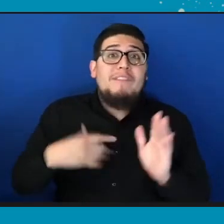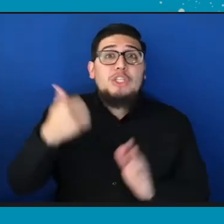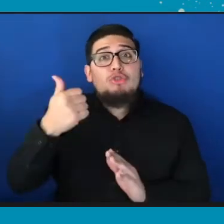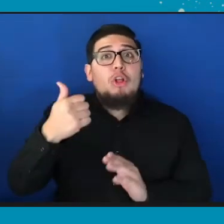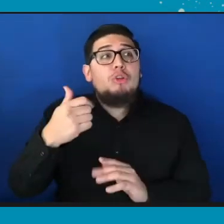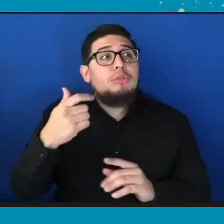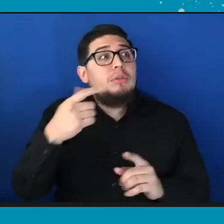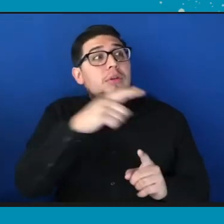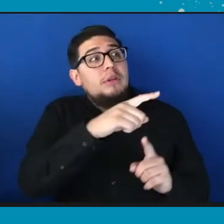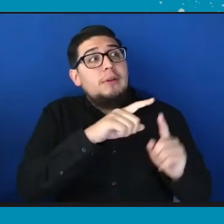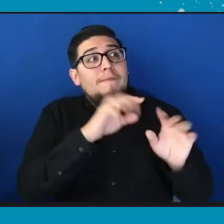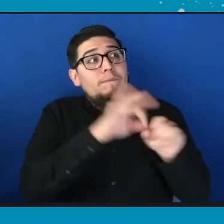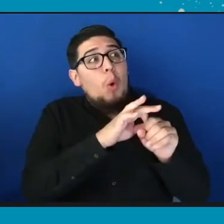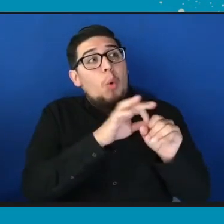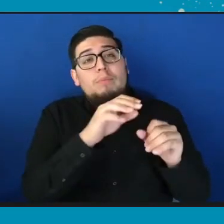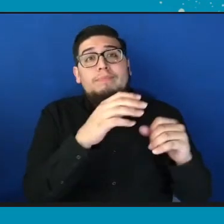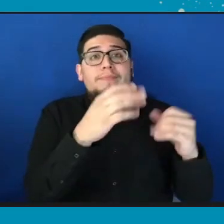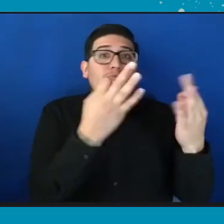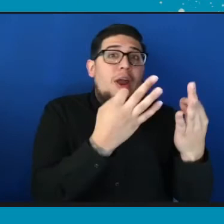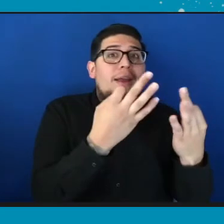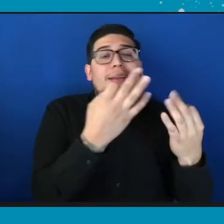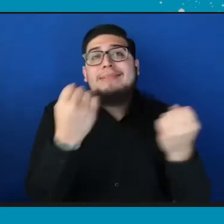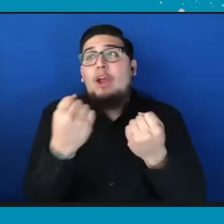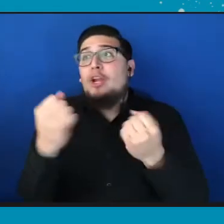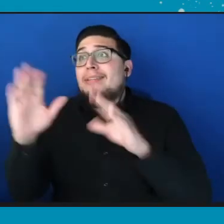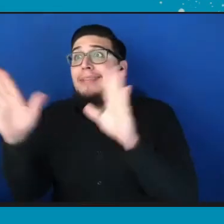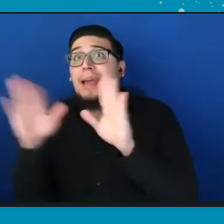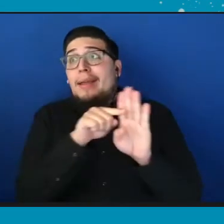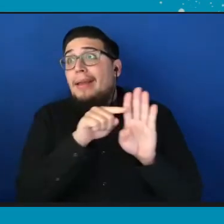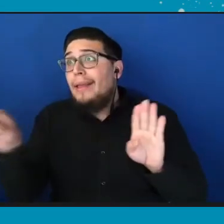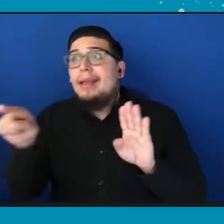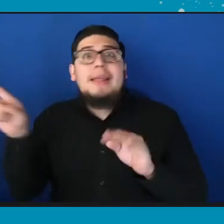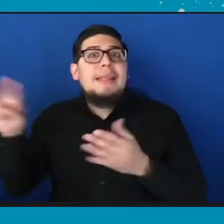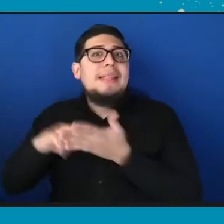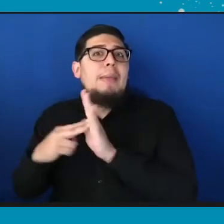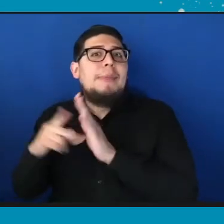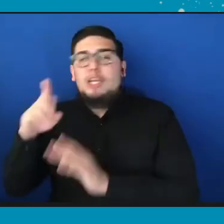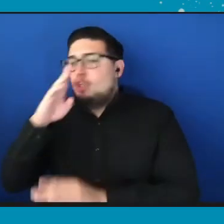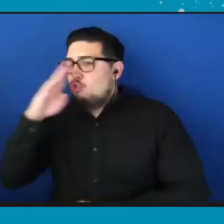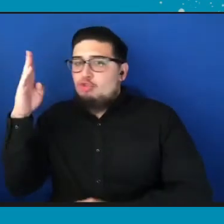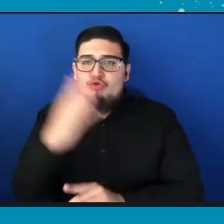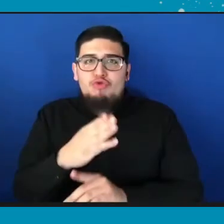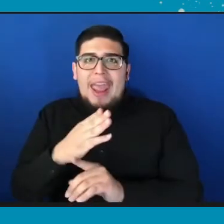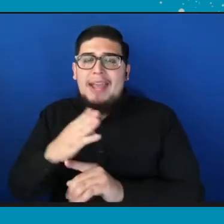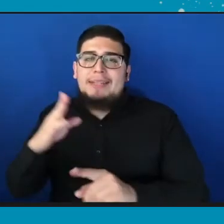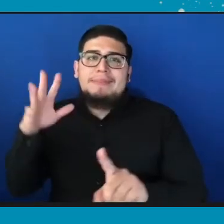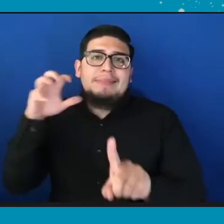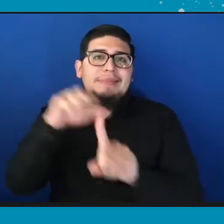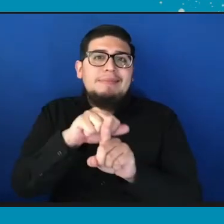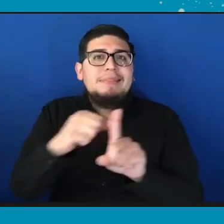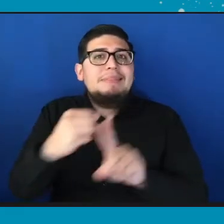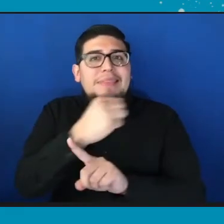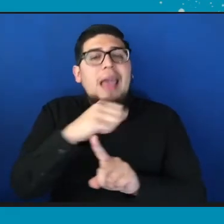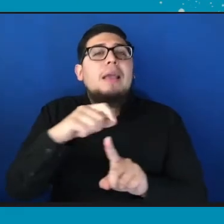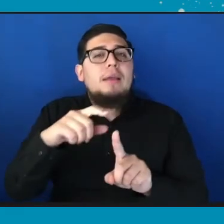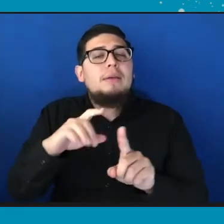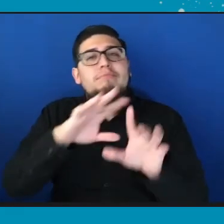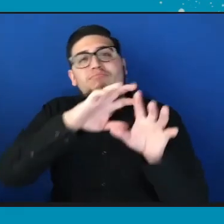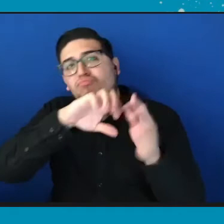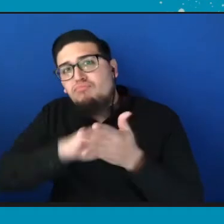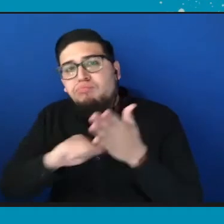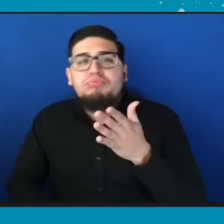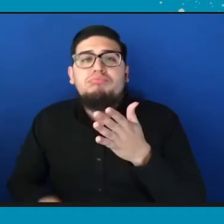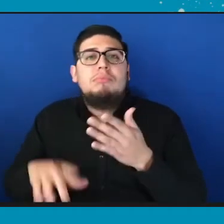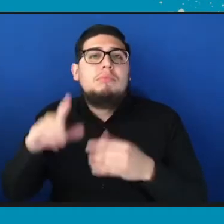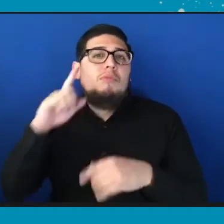or Sunday is a direct attack on Black voters. What are we doing about it? As my friend in Texas